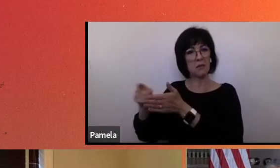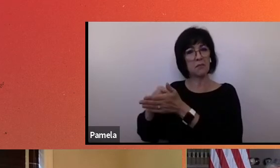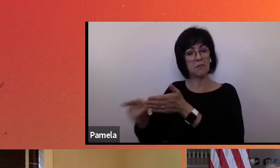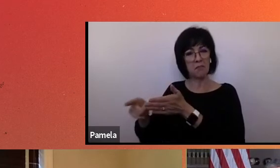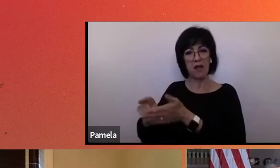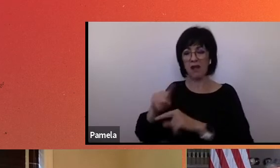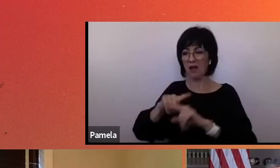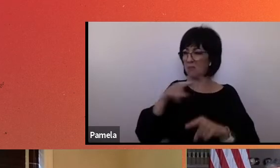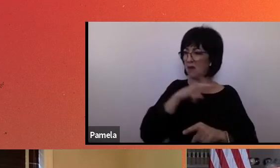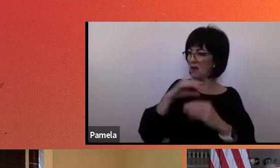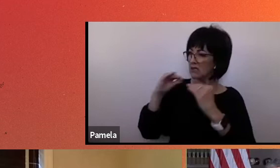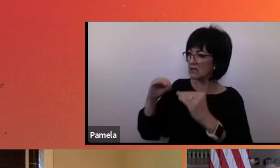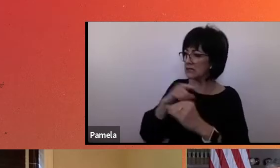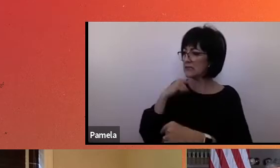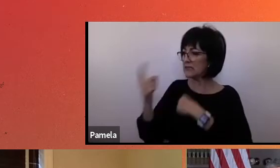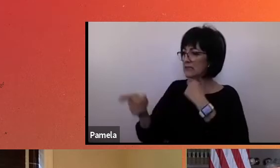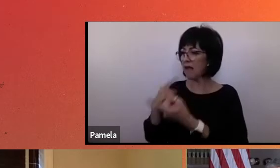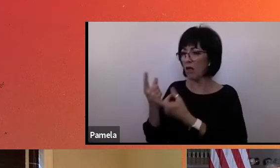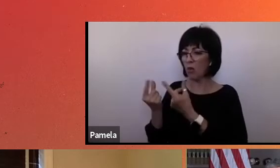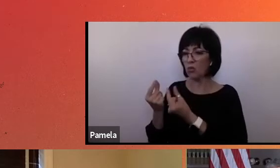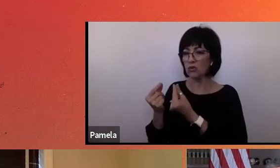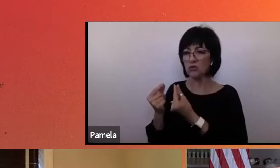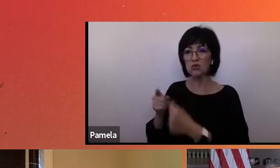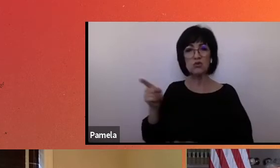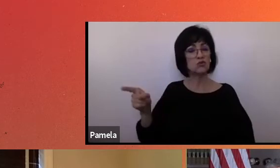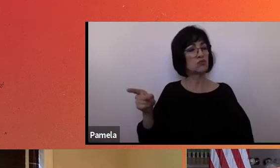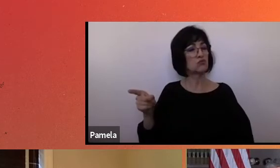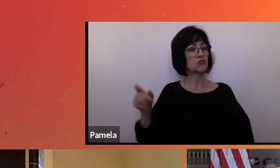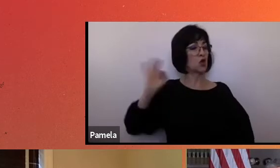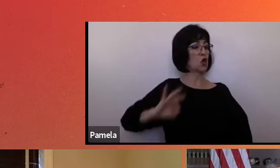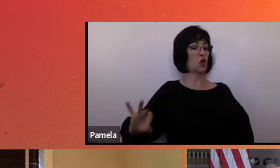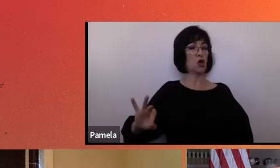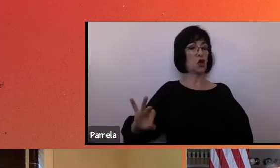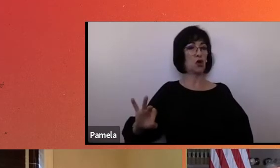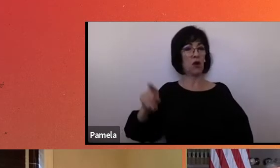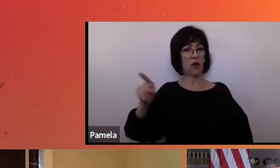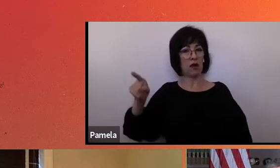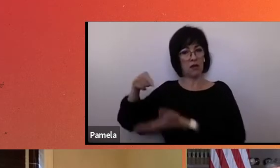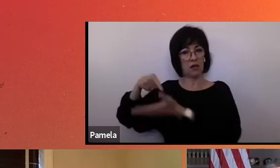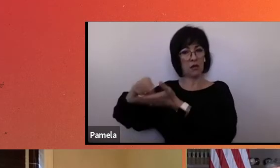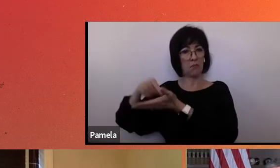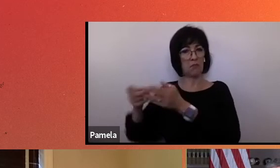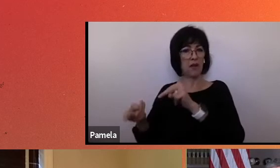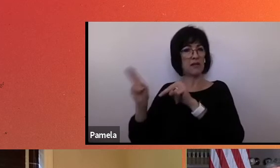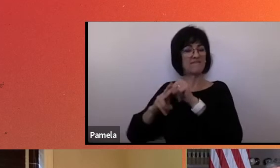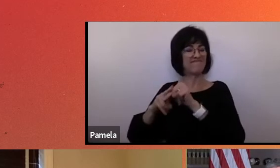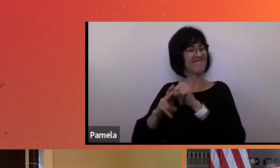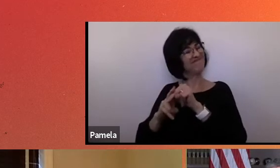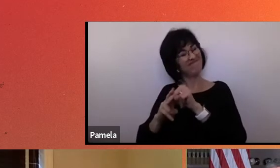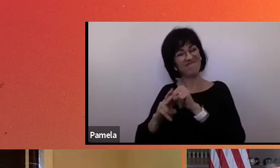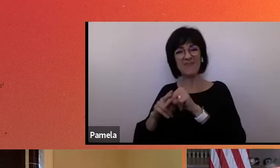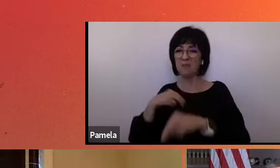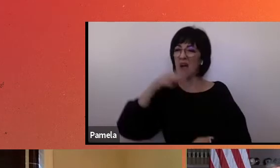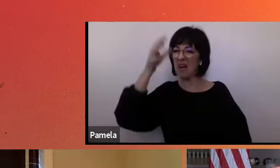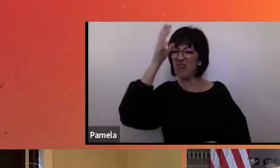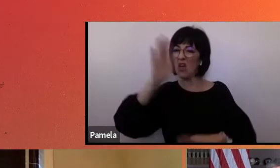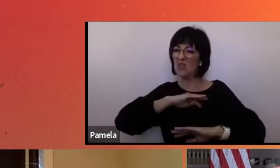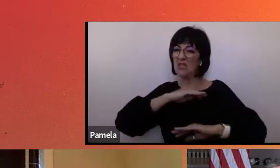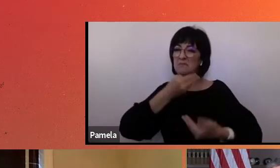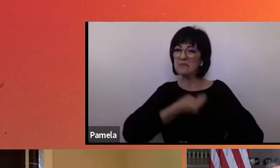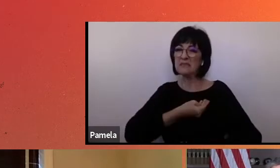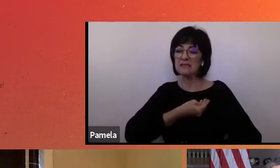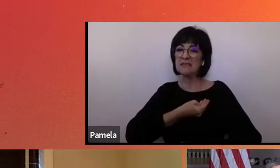tell us that we were somebody and to make our own way. So you know, that's what we did. But that didn't really alter the fact too much